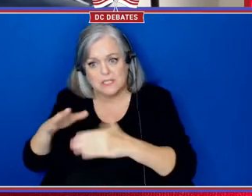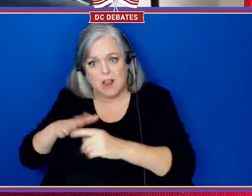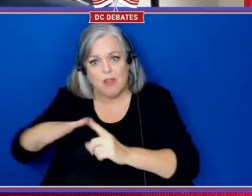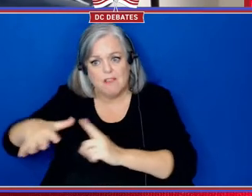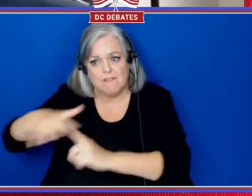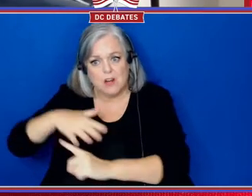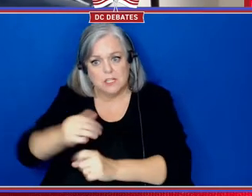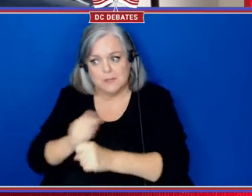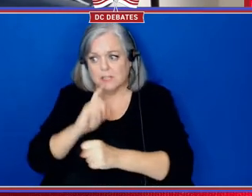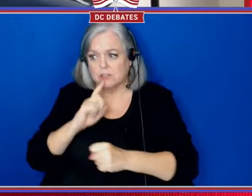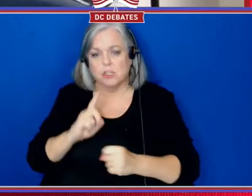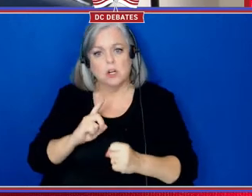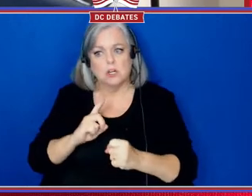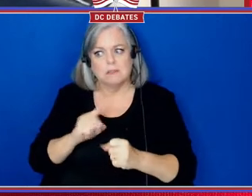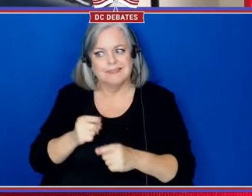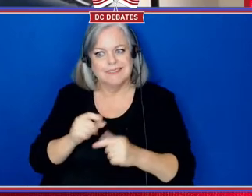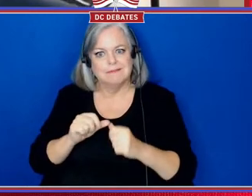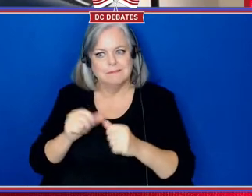for safe neighborhoods.